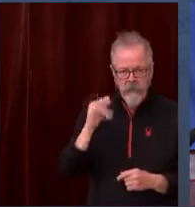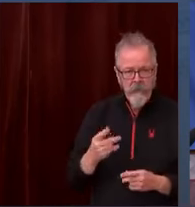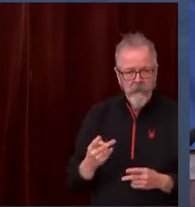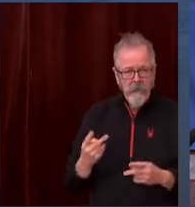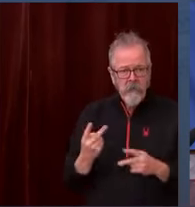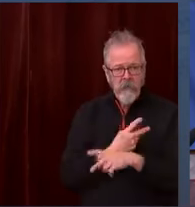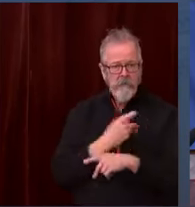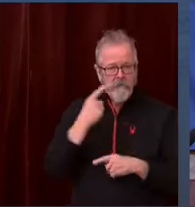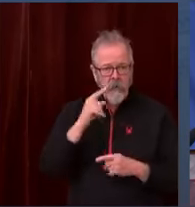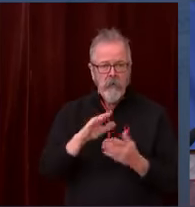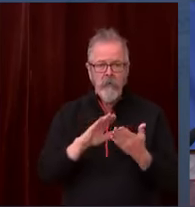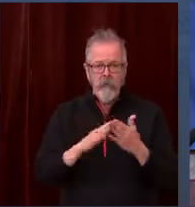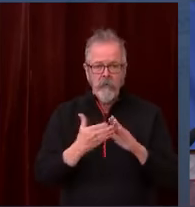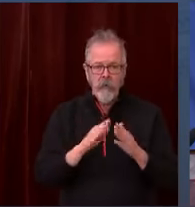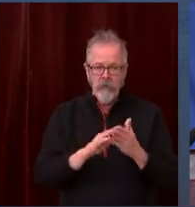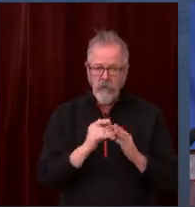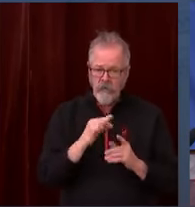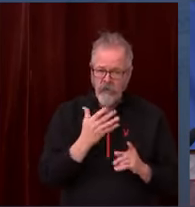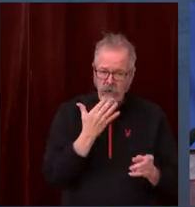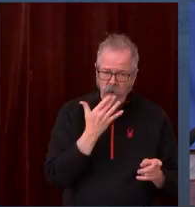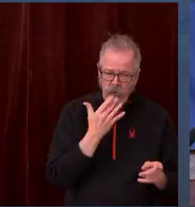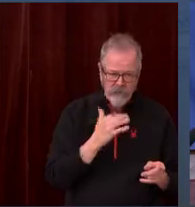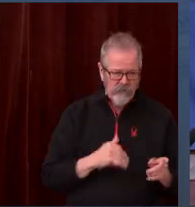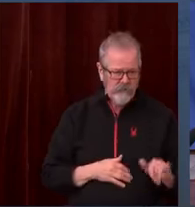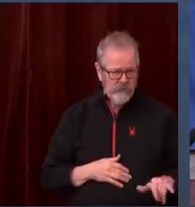economic conditions, I've got to believe this will be a good thing.